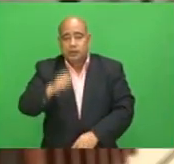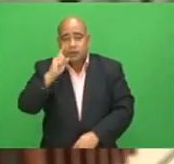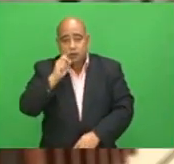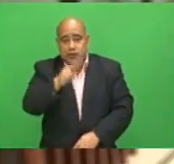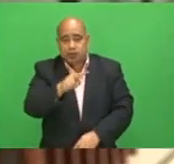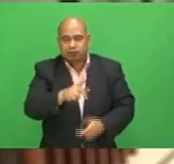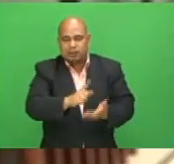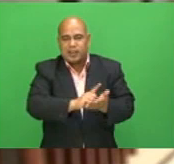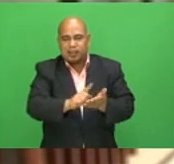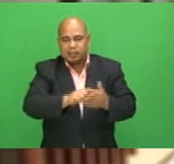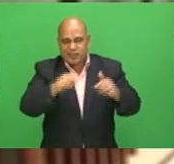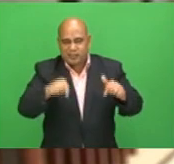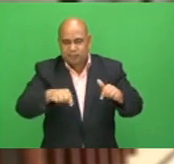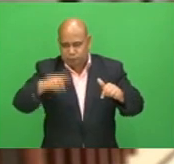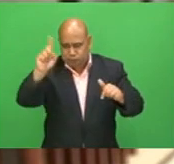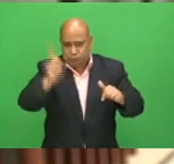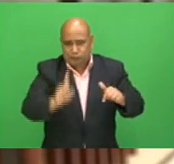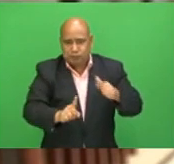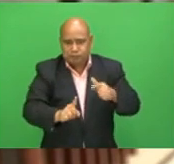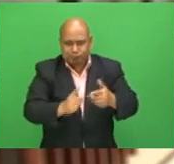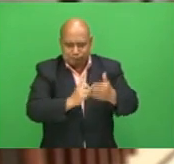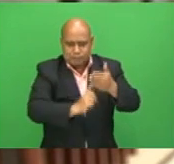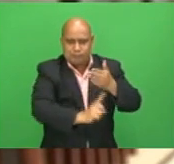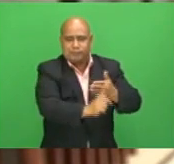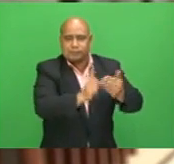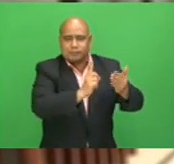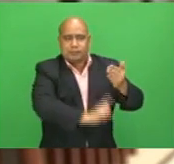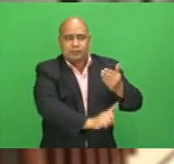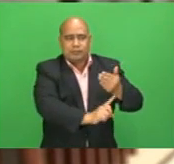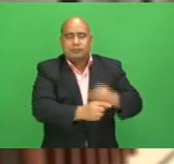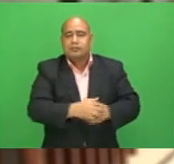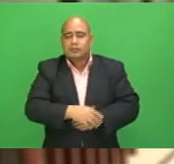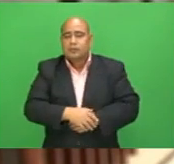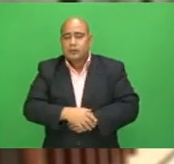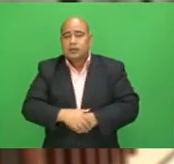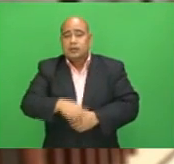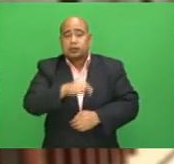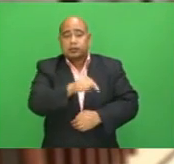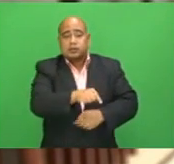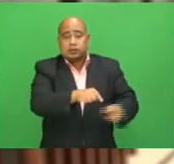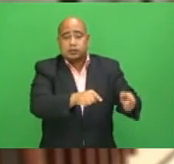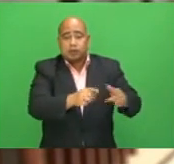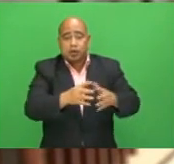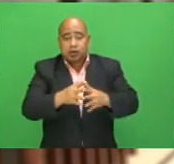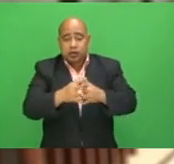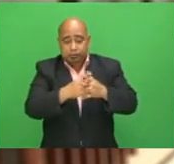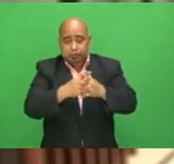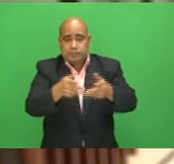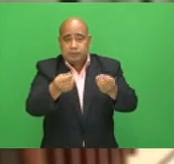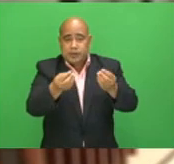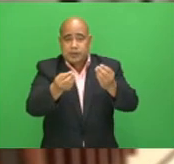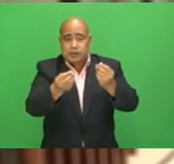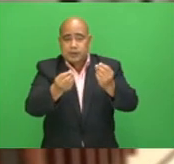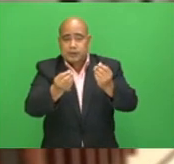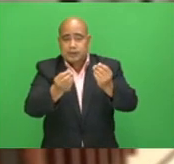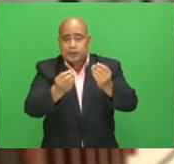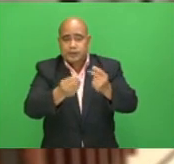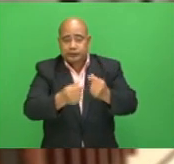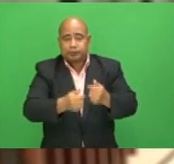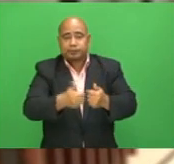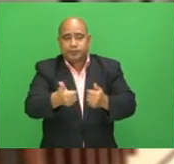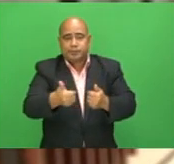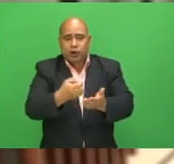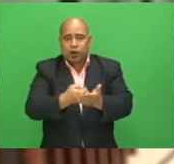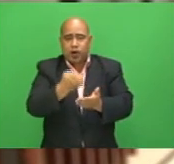forex market today. Spurring fresh optimism on the U.S. economy was pending home sales data, which showed that